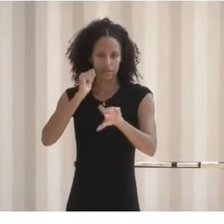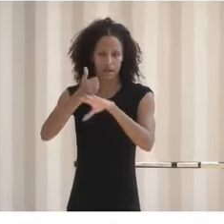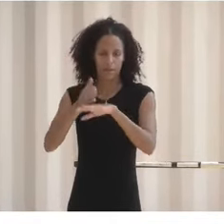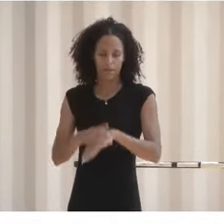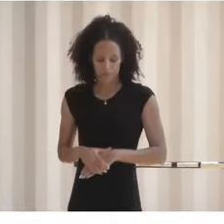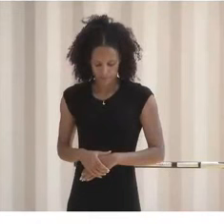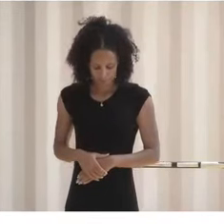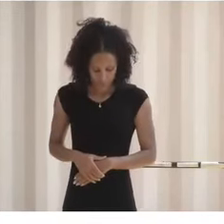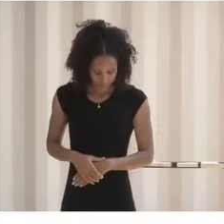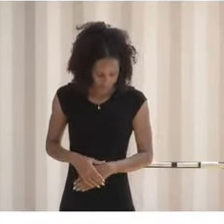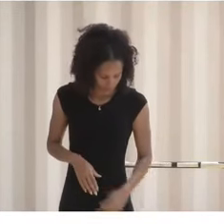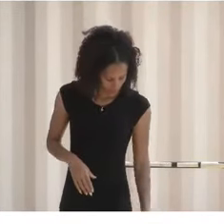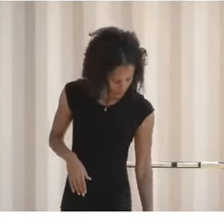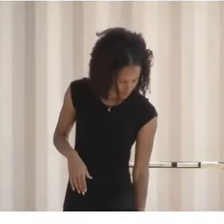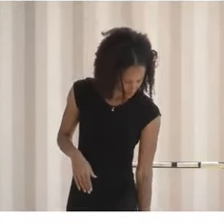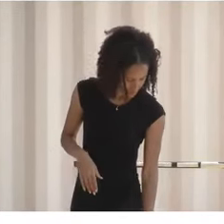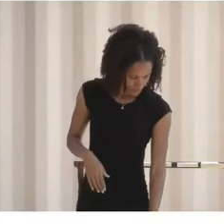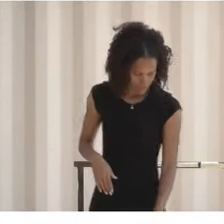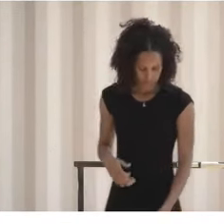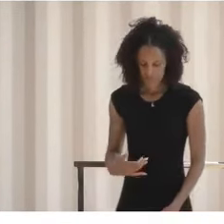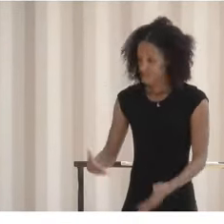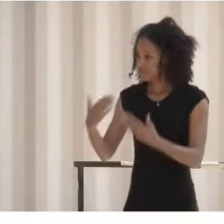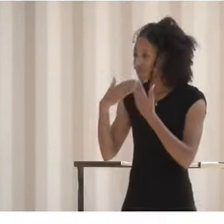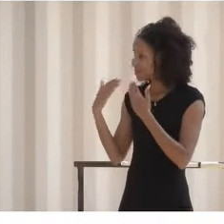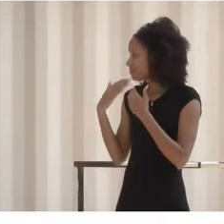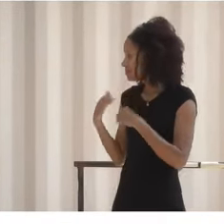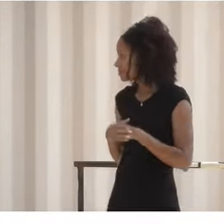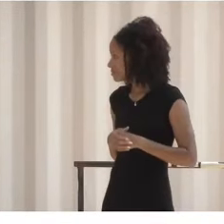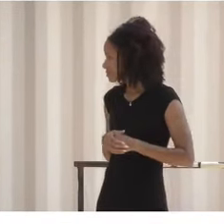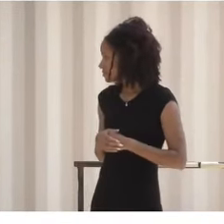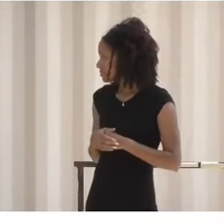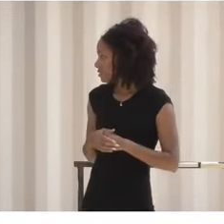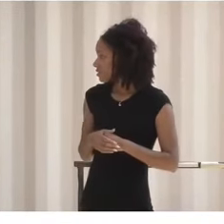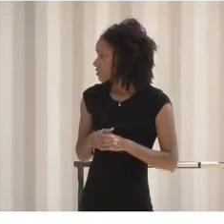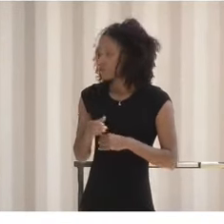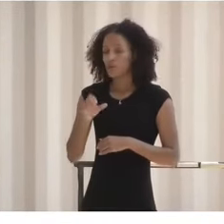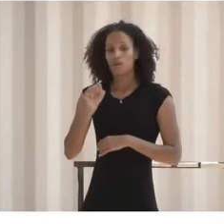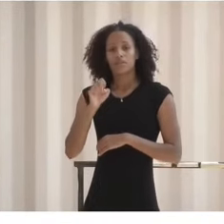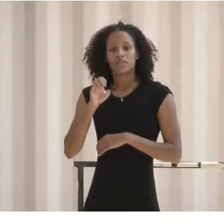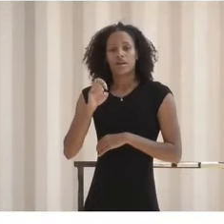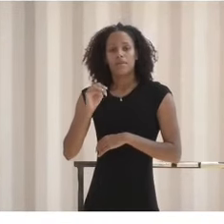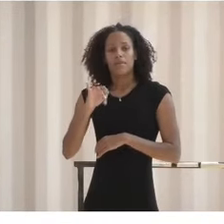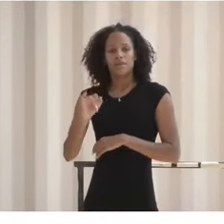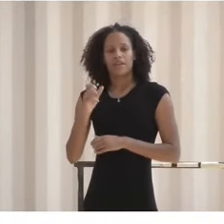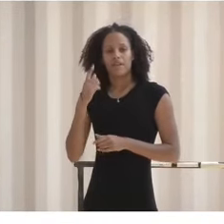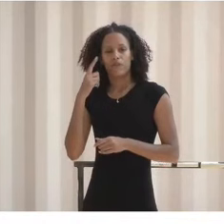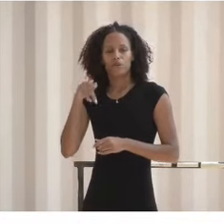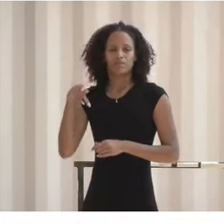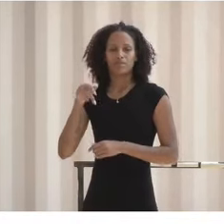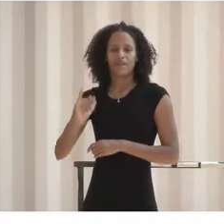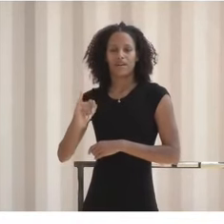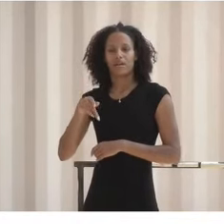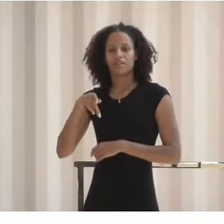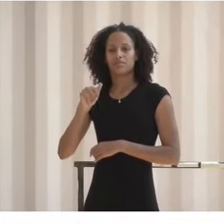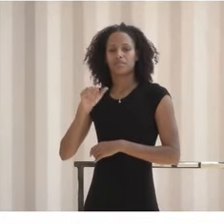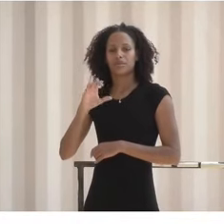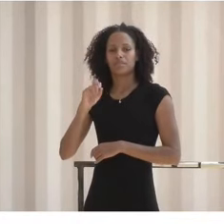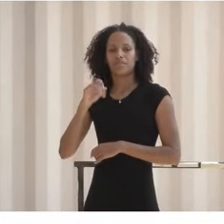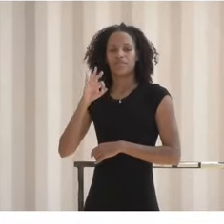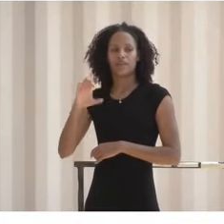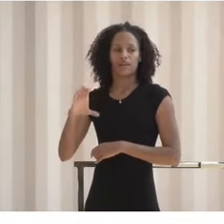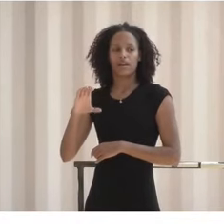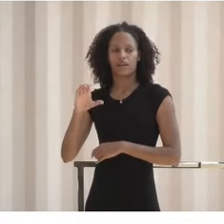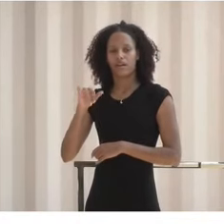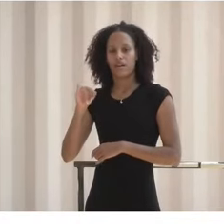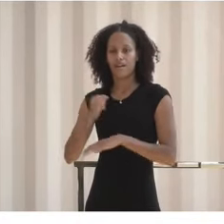Thank you. Okay, Semi, in the Pacific Islands, this is an area where, of course, it's very